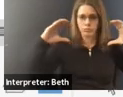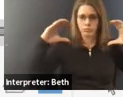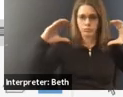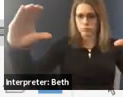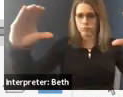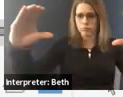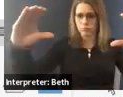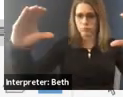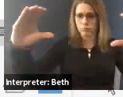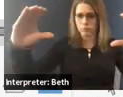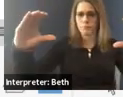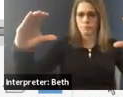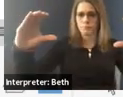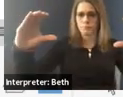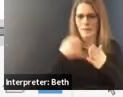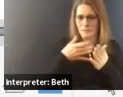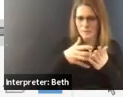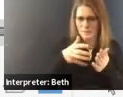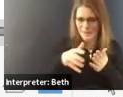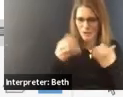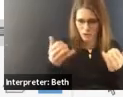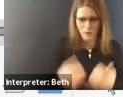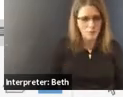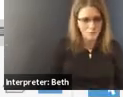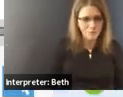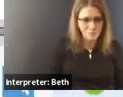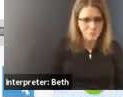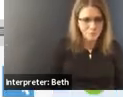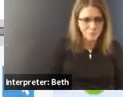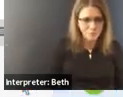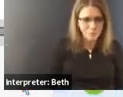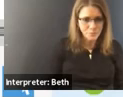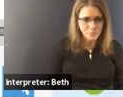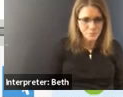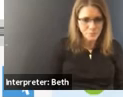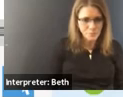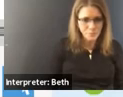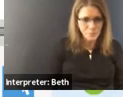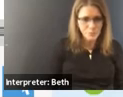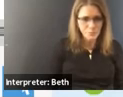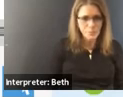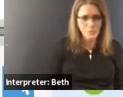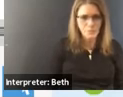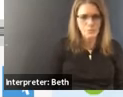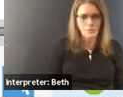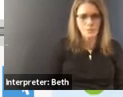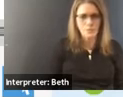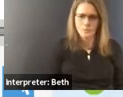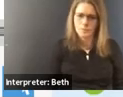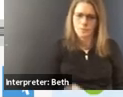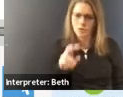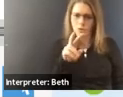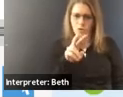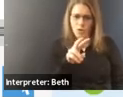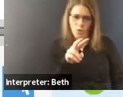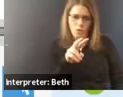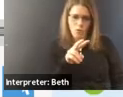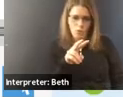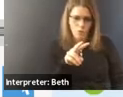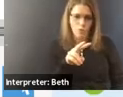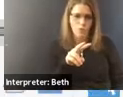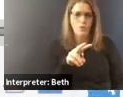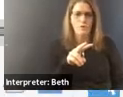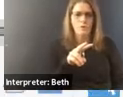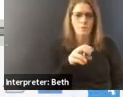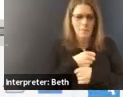here on this plane. Let's look at that, make sure I picked the right one. I did